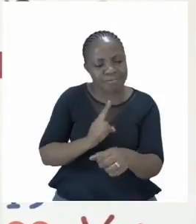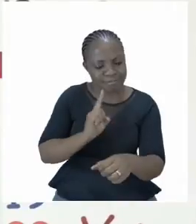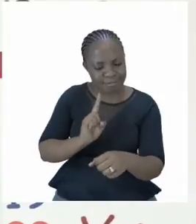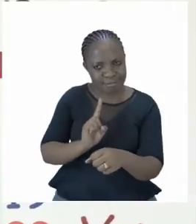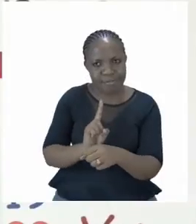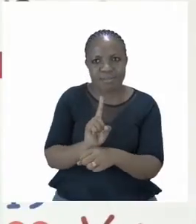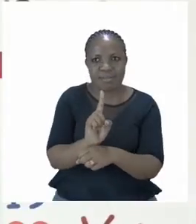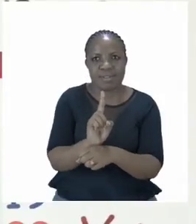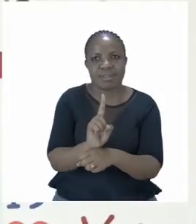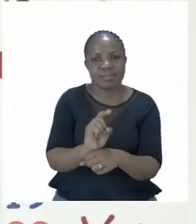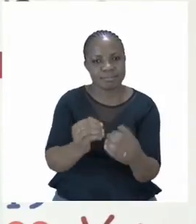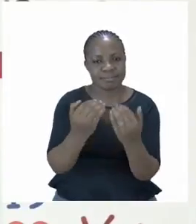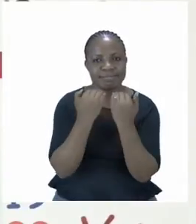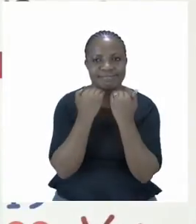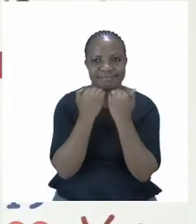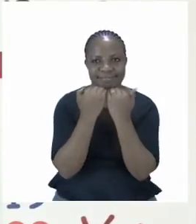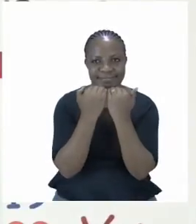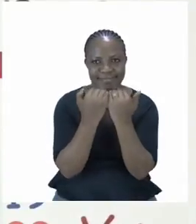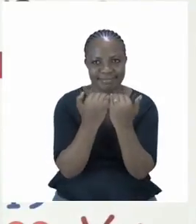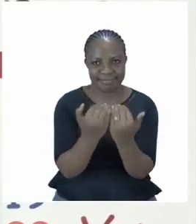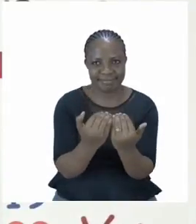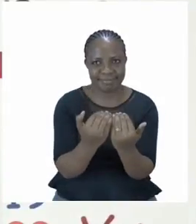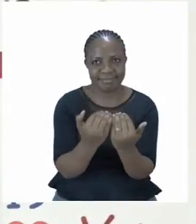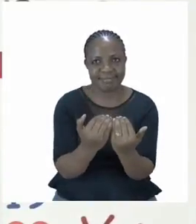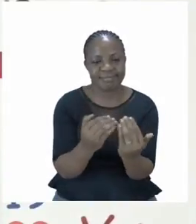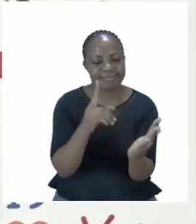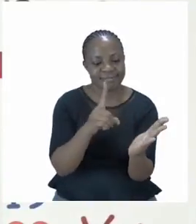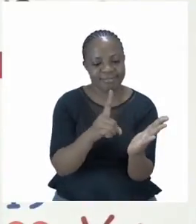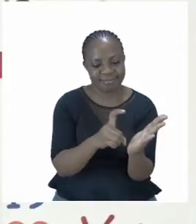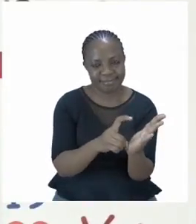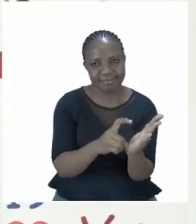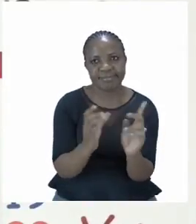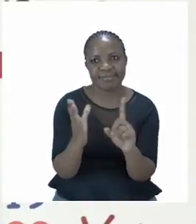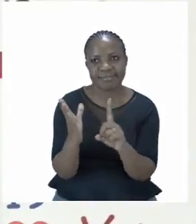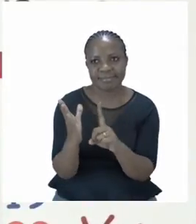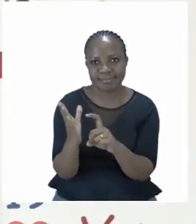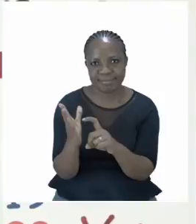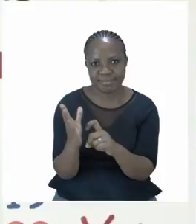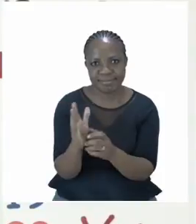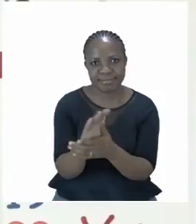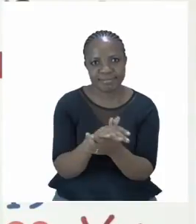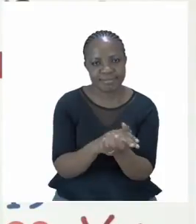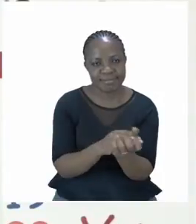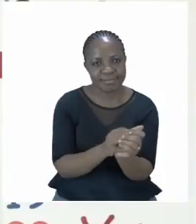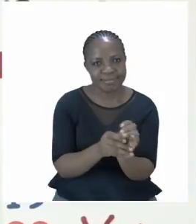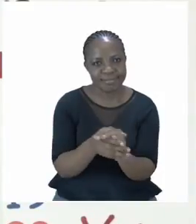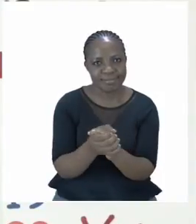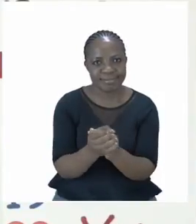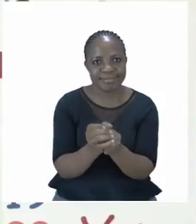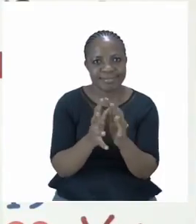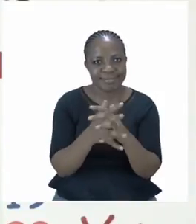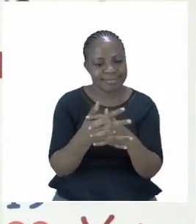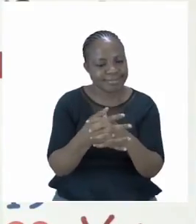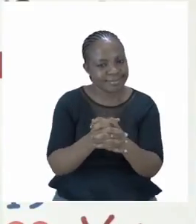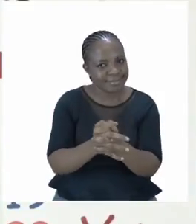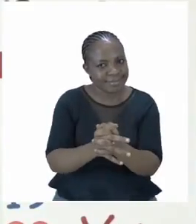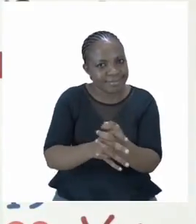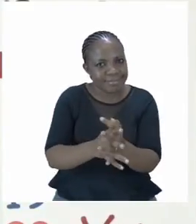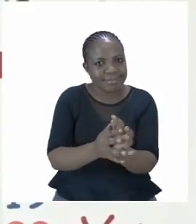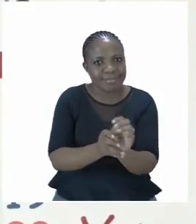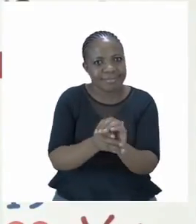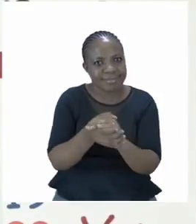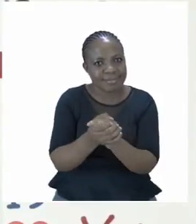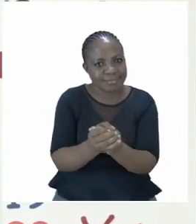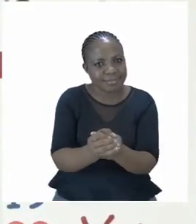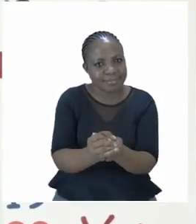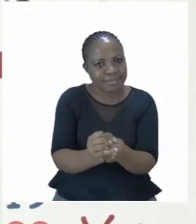very important for us to sanitize. Remember, when we are sanitizing, we